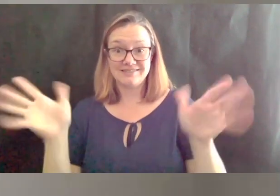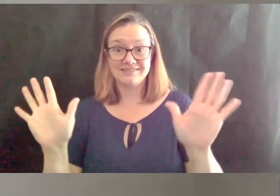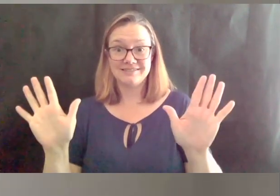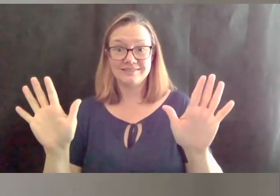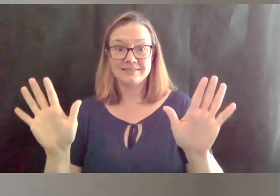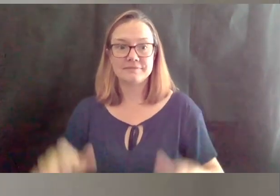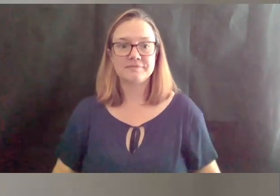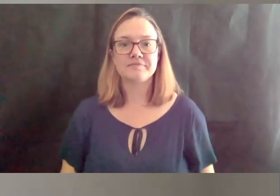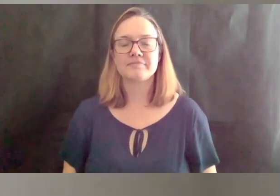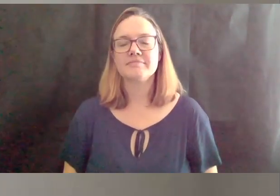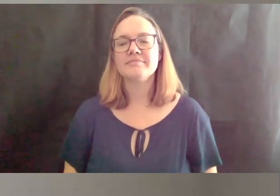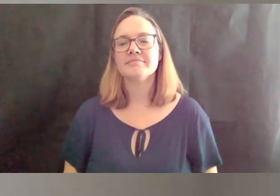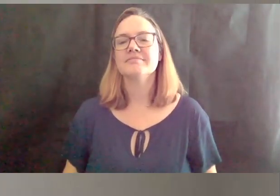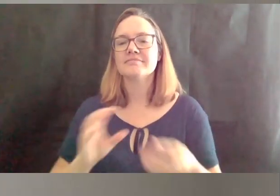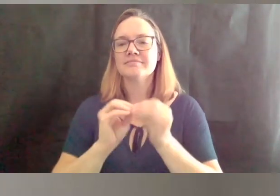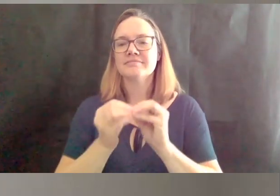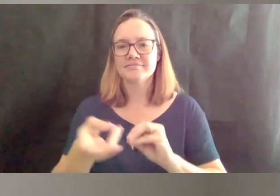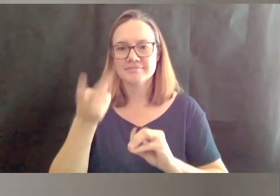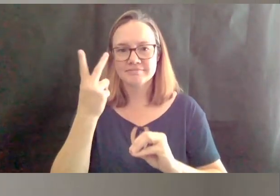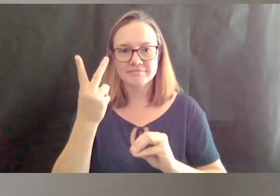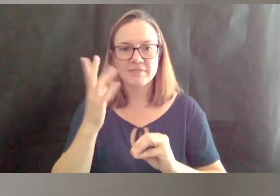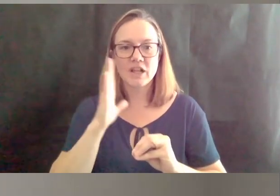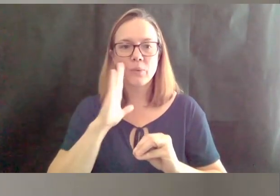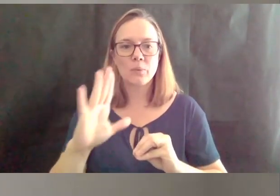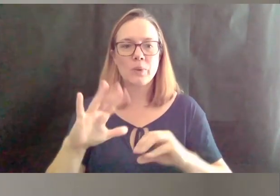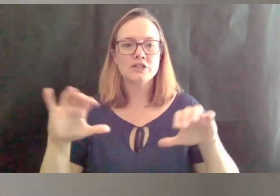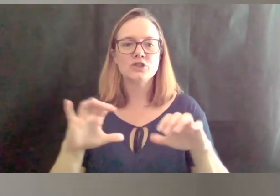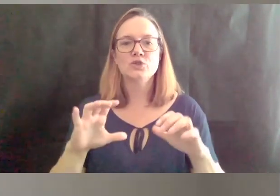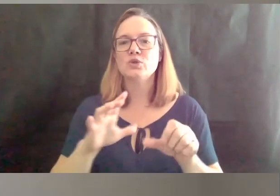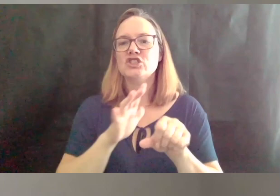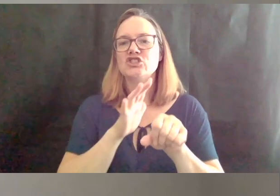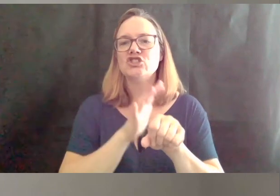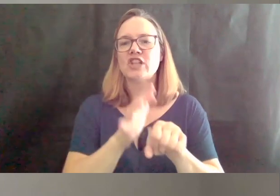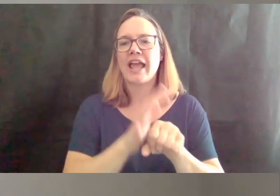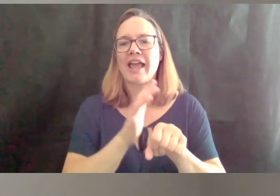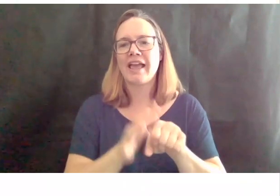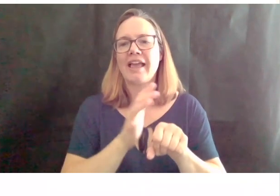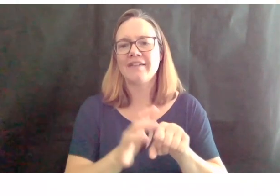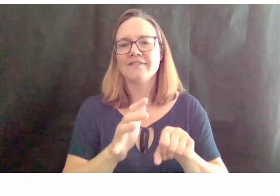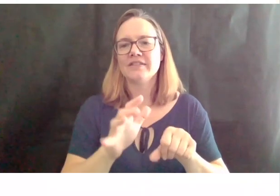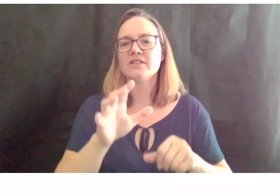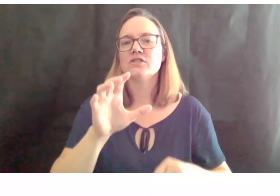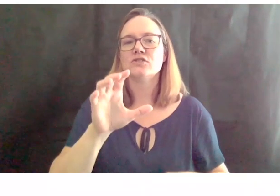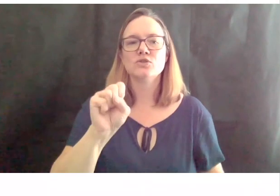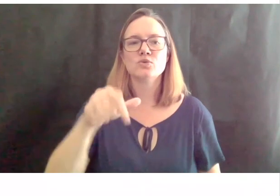So for recipe number 2, we're going to be doing a shaved squash salad with tomato.